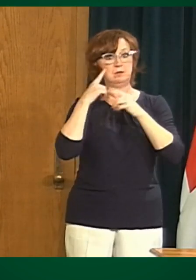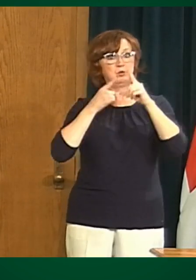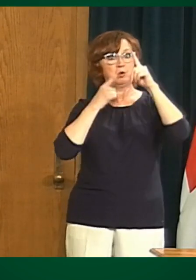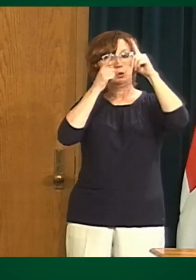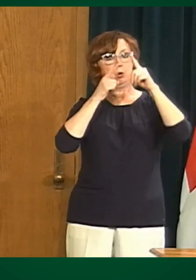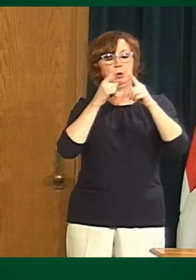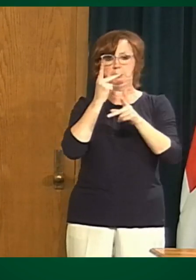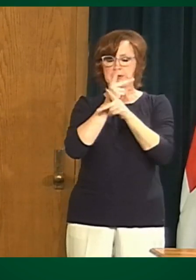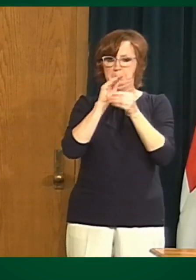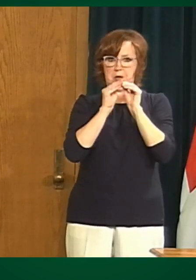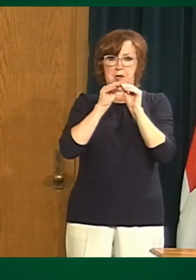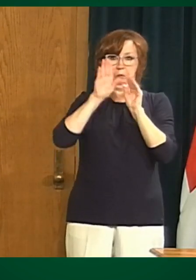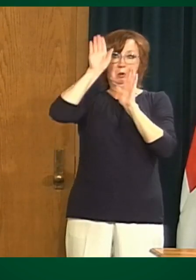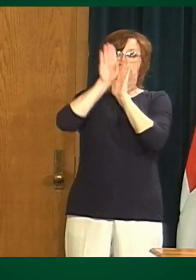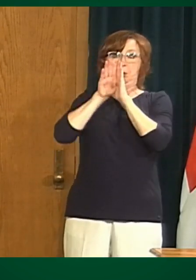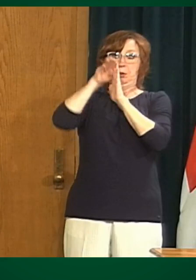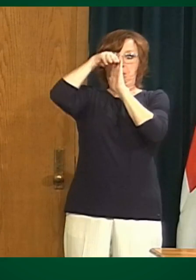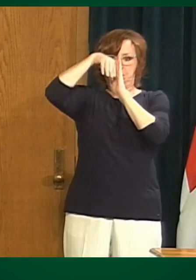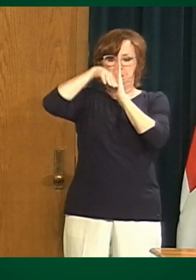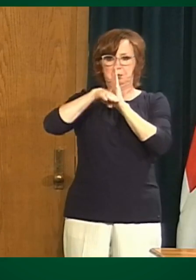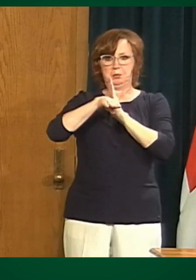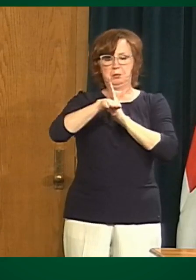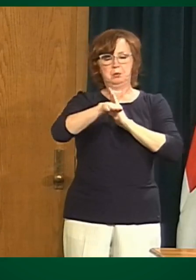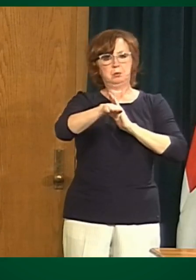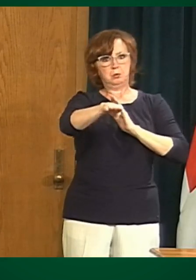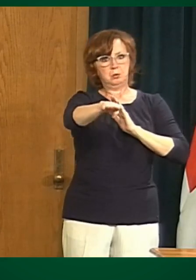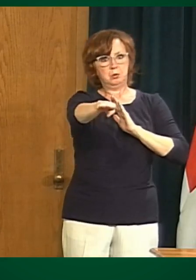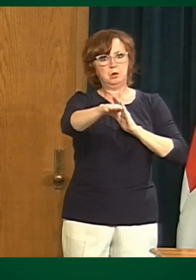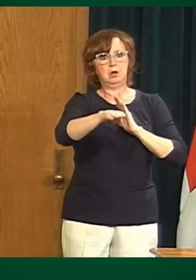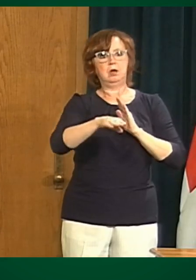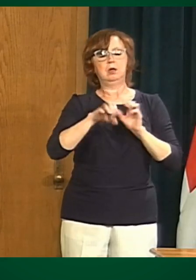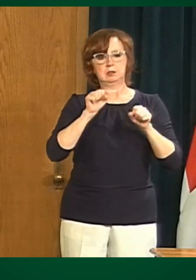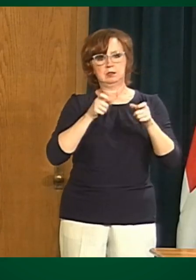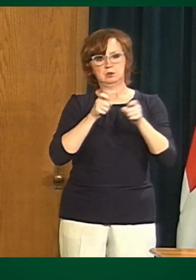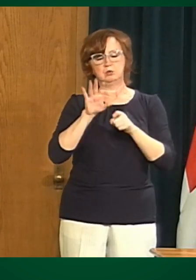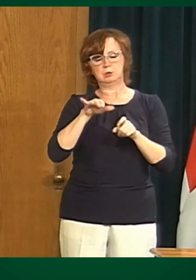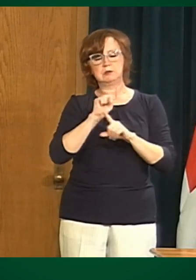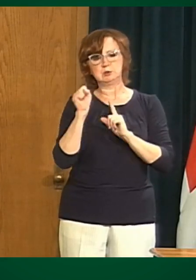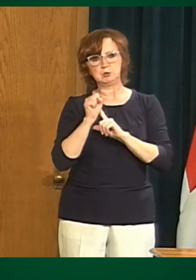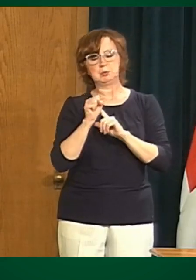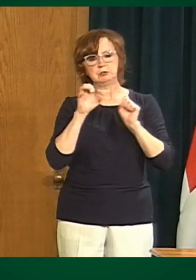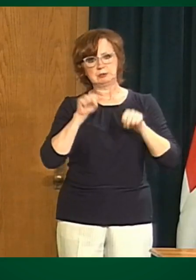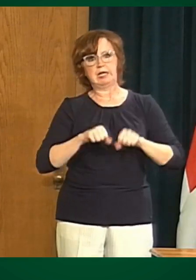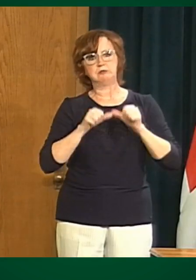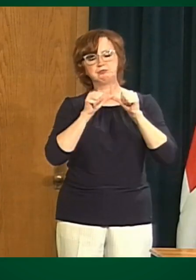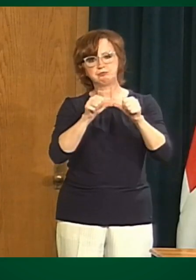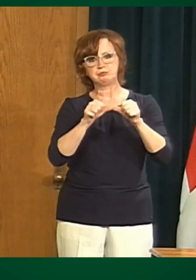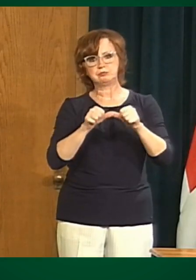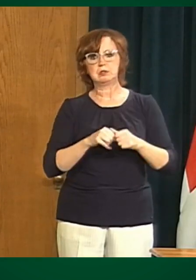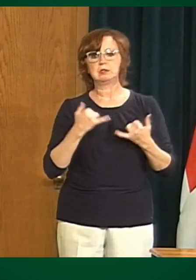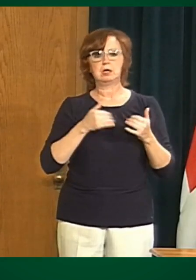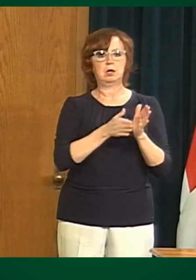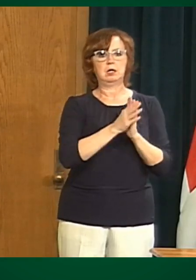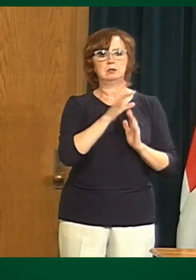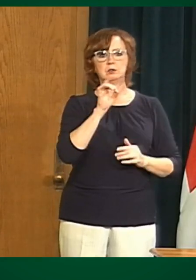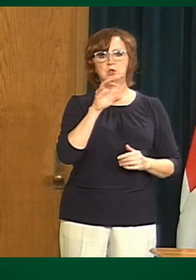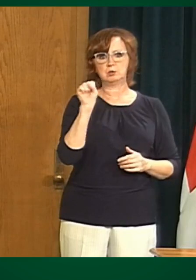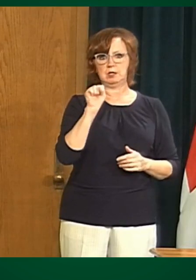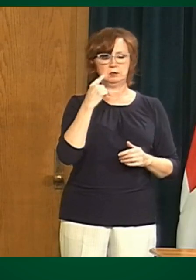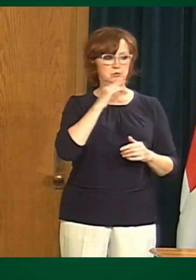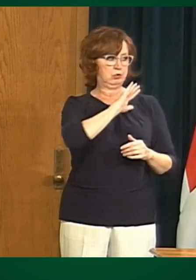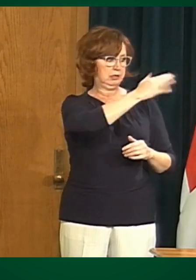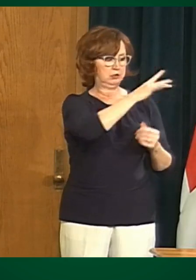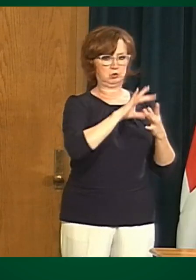in our controlling the spread of COVID-19. So now ask Dr. Shahab for a few opening comments.